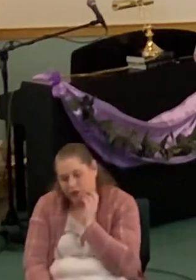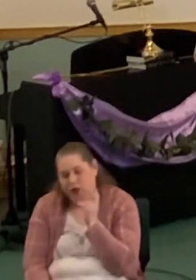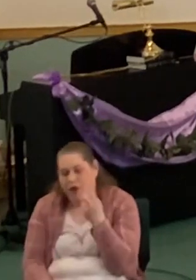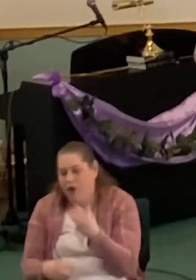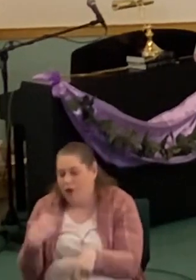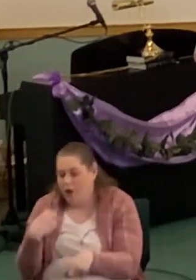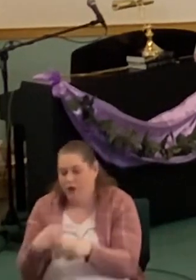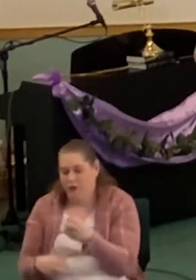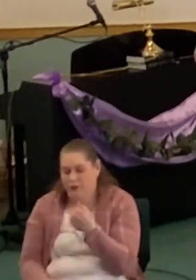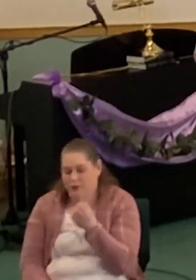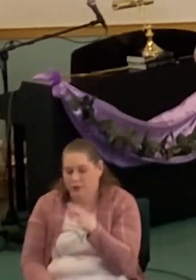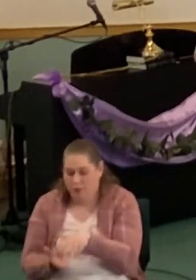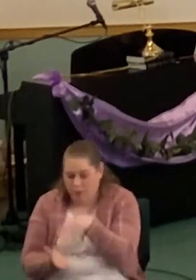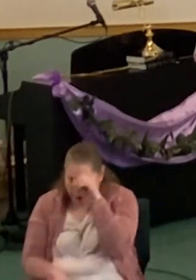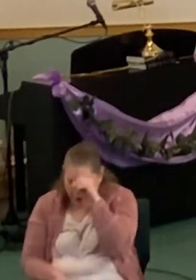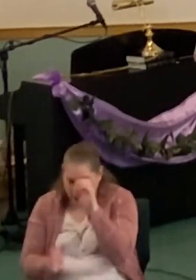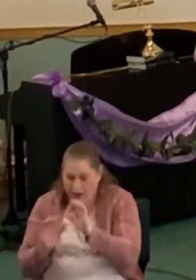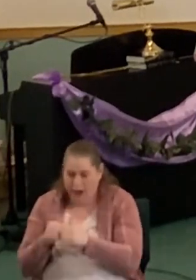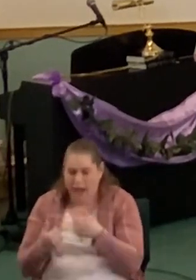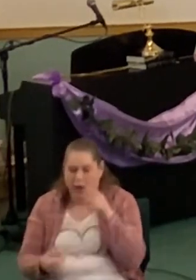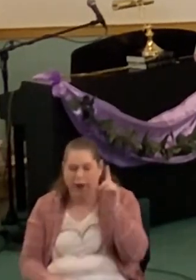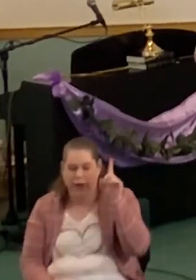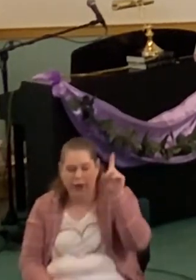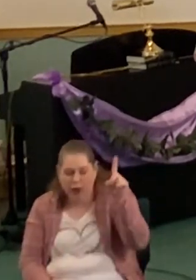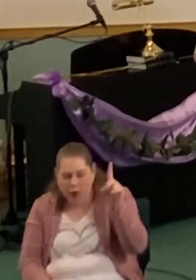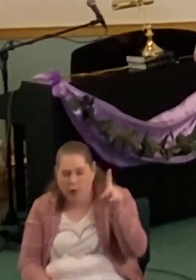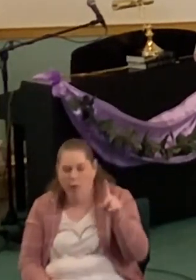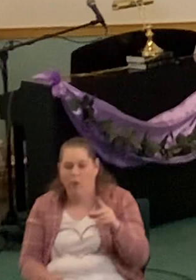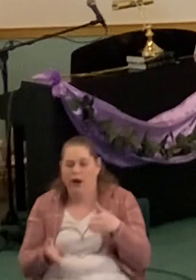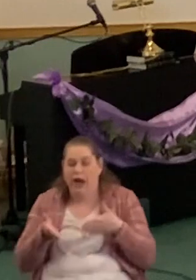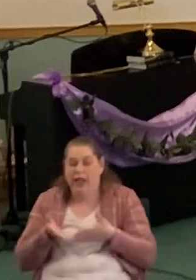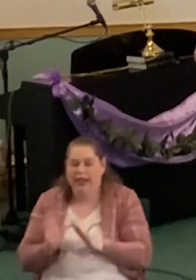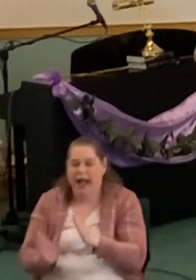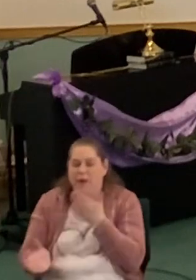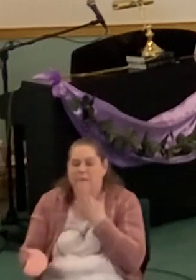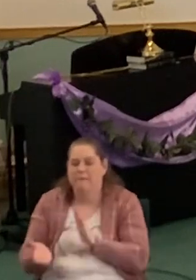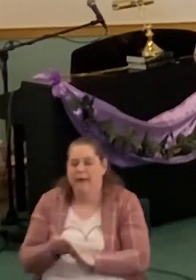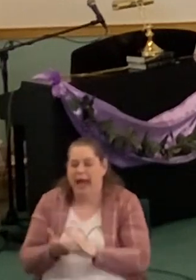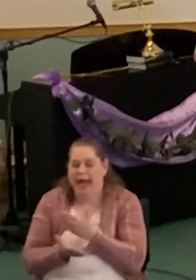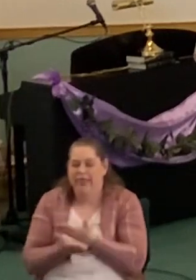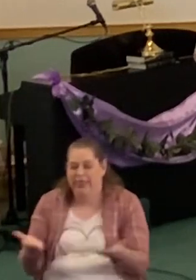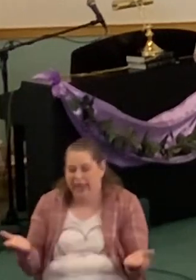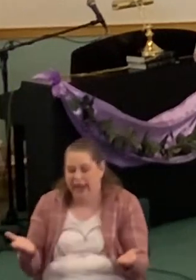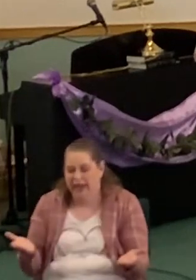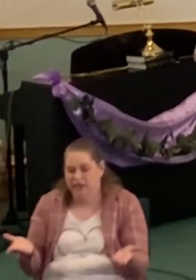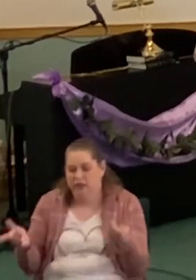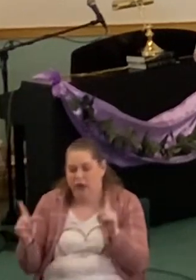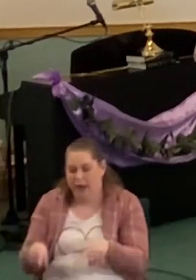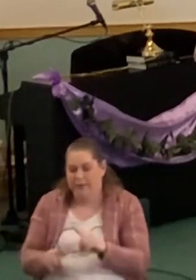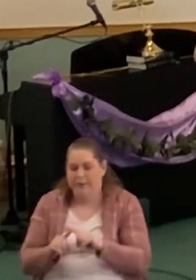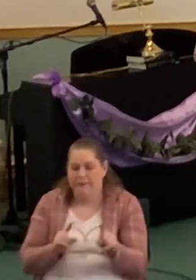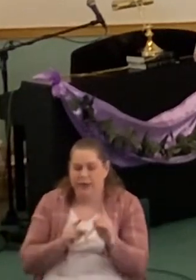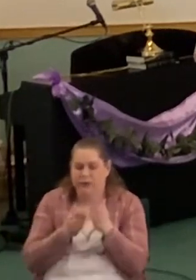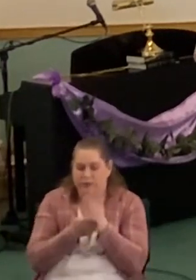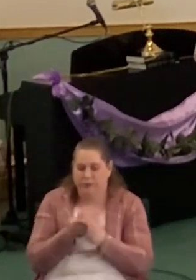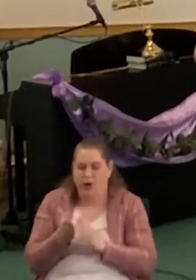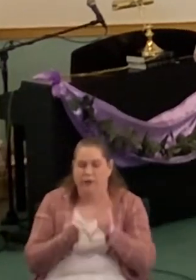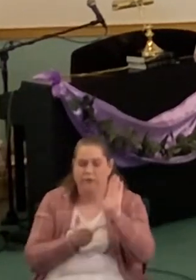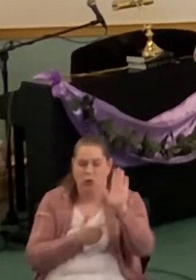to learn how you would allow violence and bad things to happen. But it was part of your